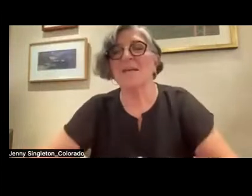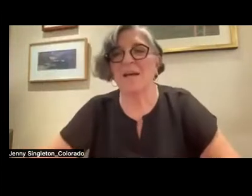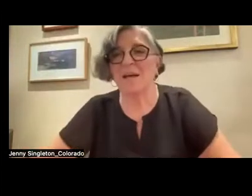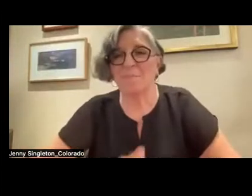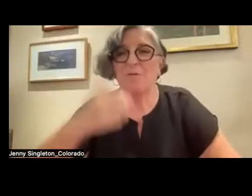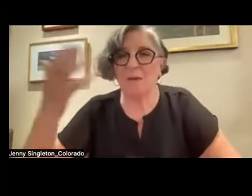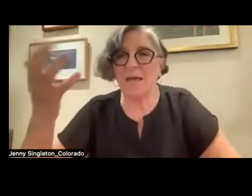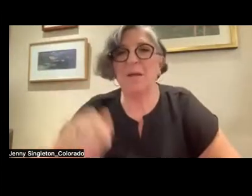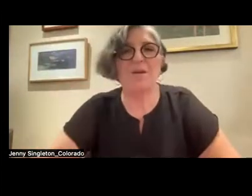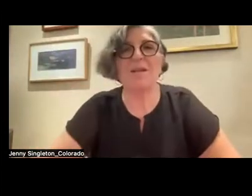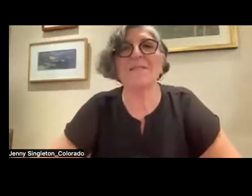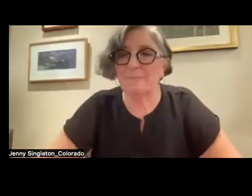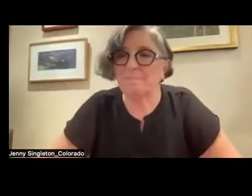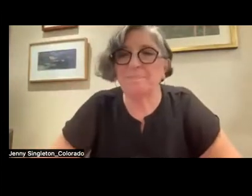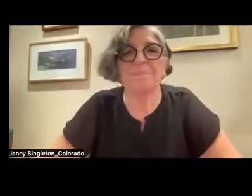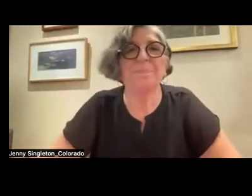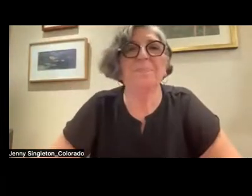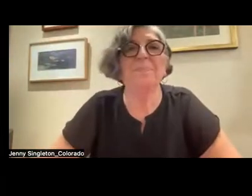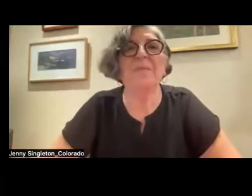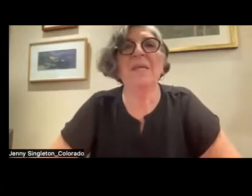adults and parents.